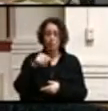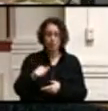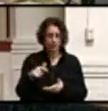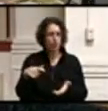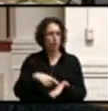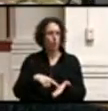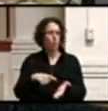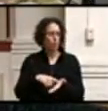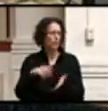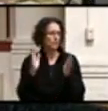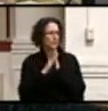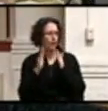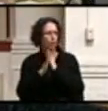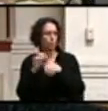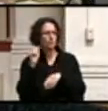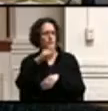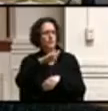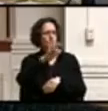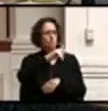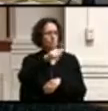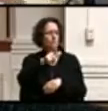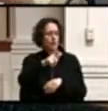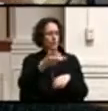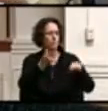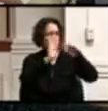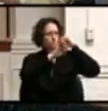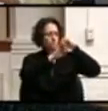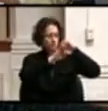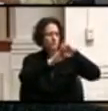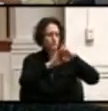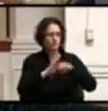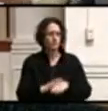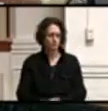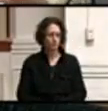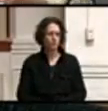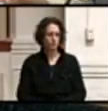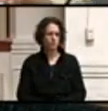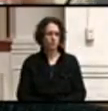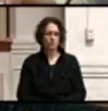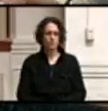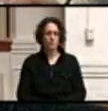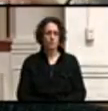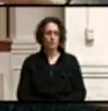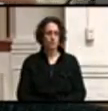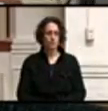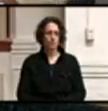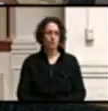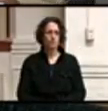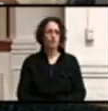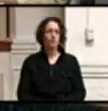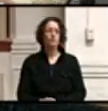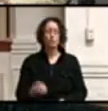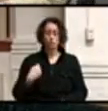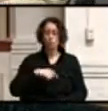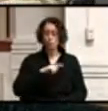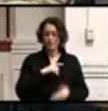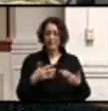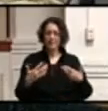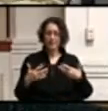really help us to establish a clear procedure, we thought it was worthwhile to bring it to the board and to confirm